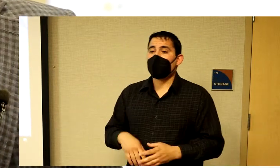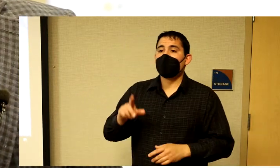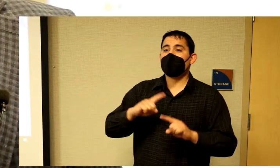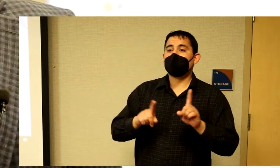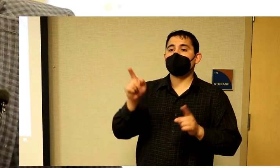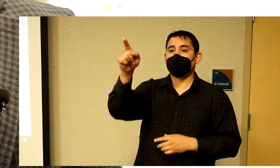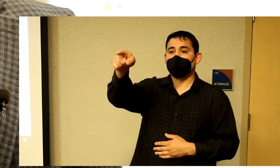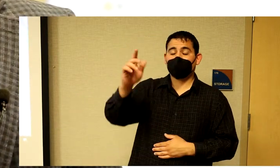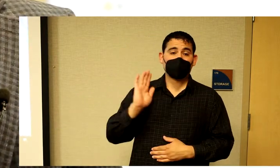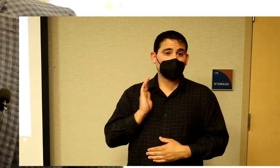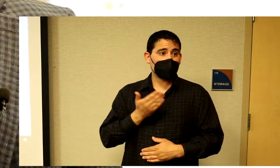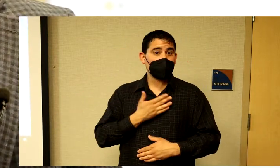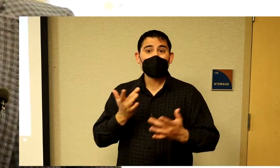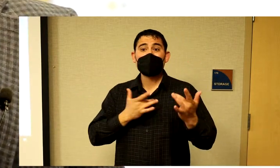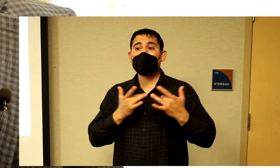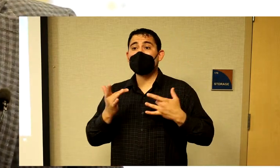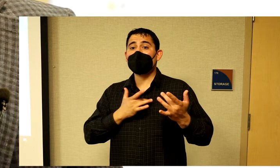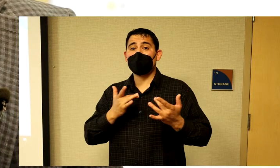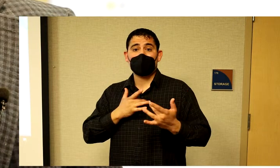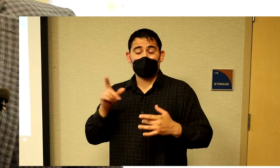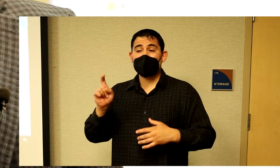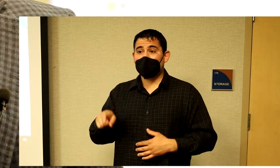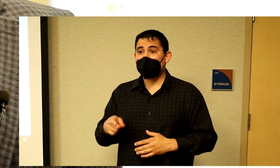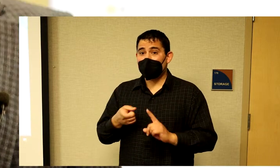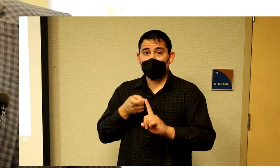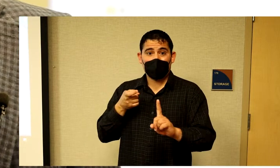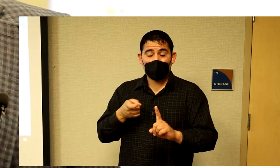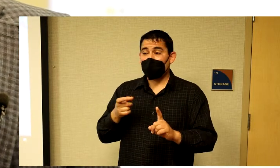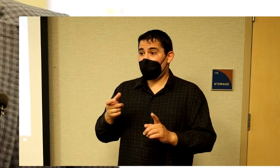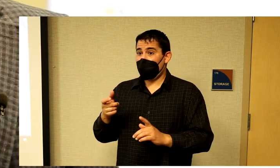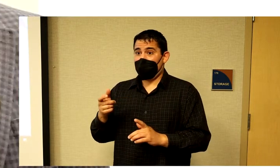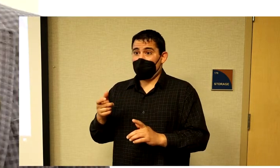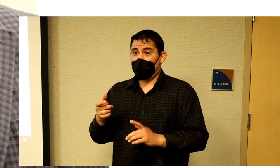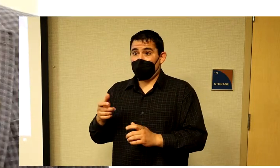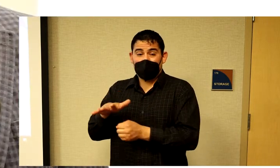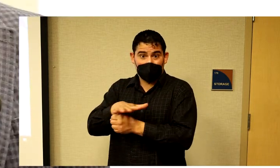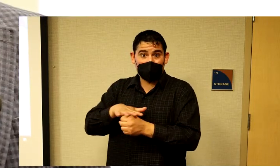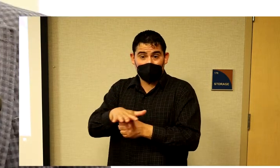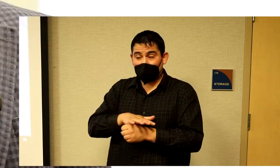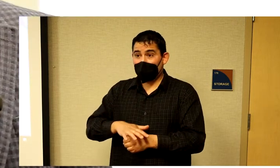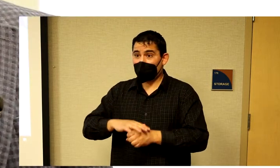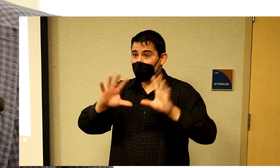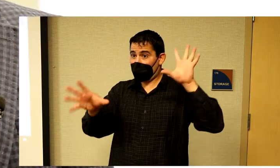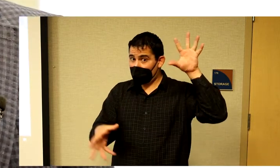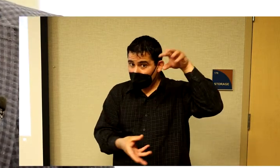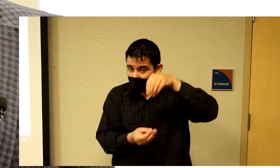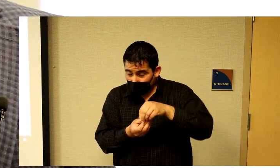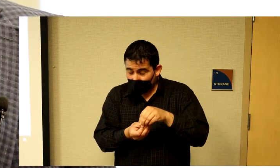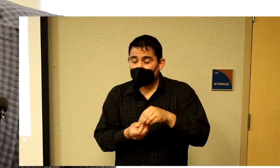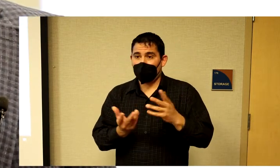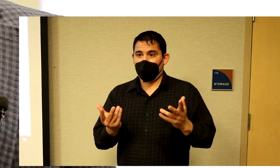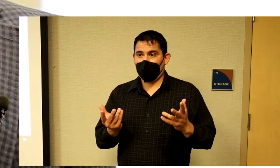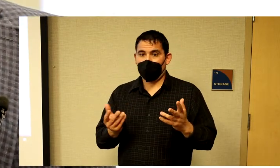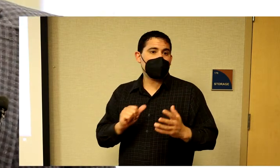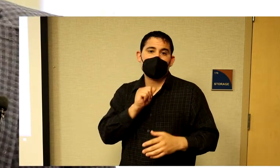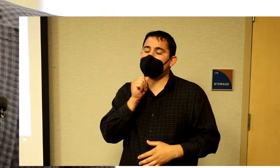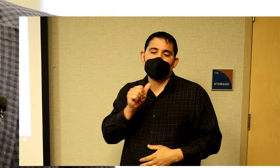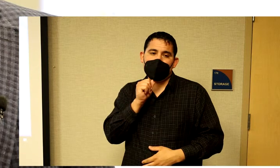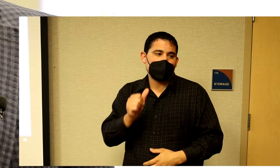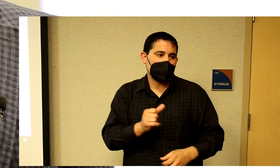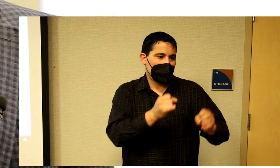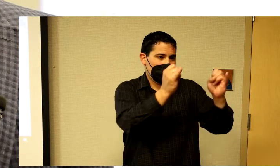our concern has to be for the good of the district as a whole and not